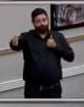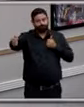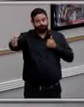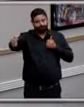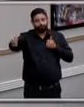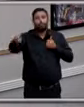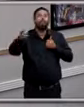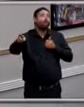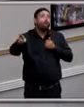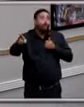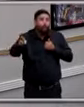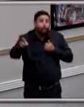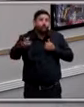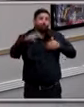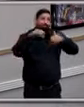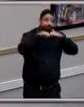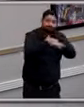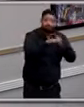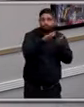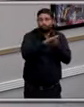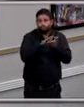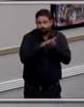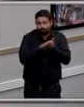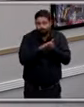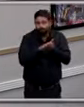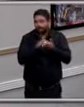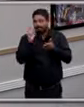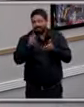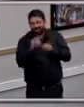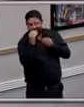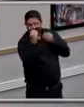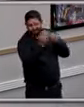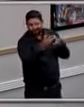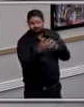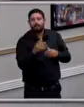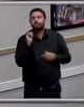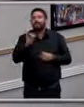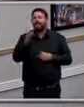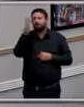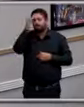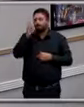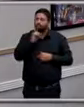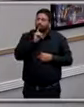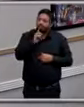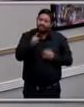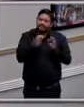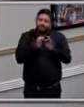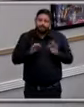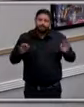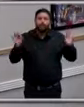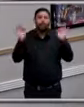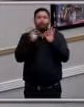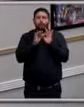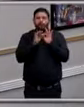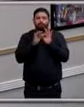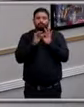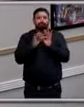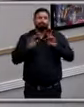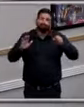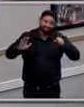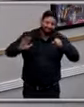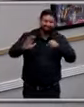or synchronously from home. That's why it was really so important that we started off completely